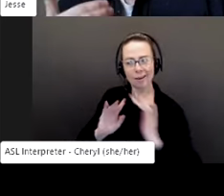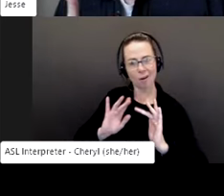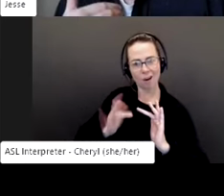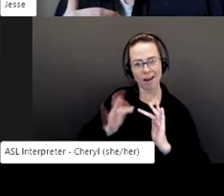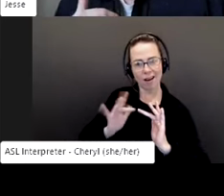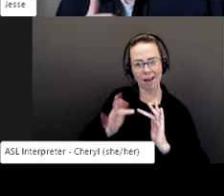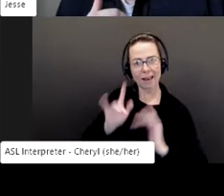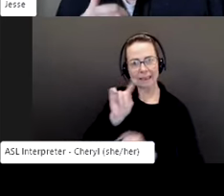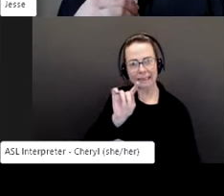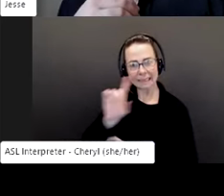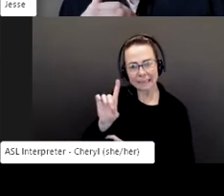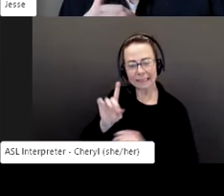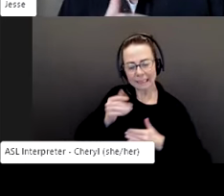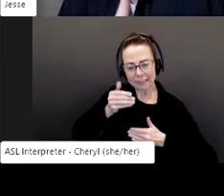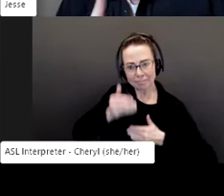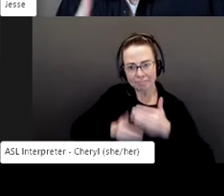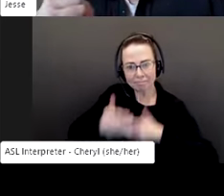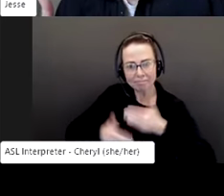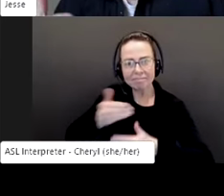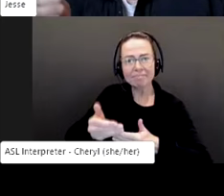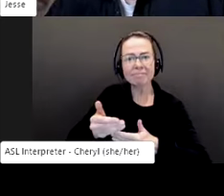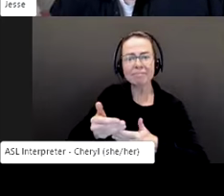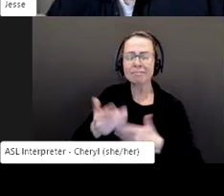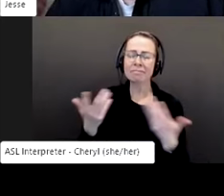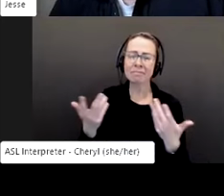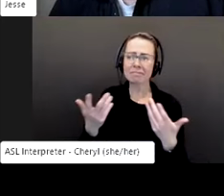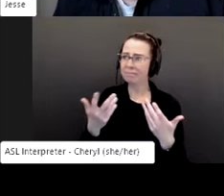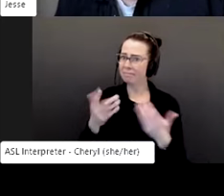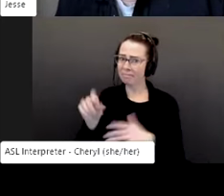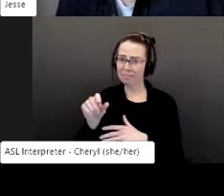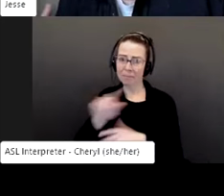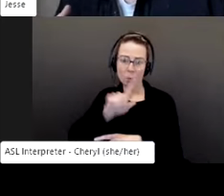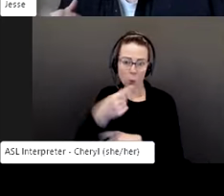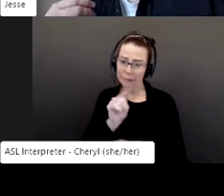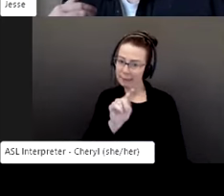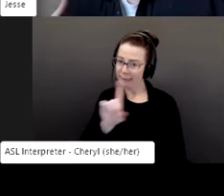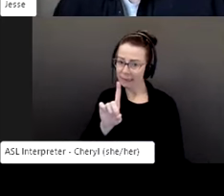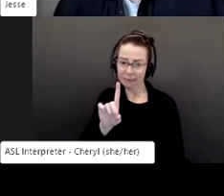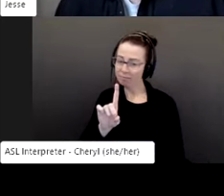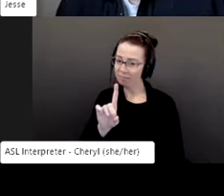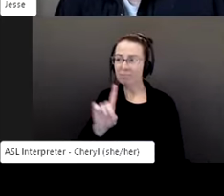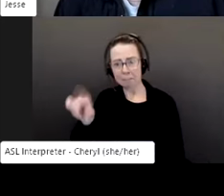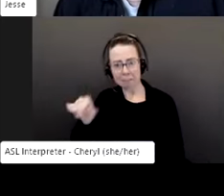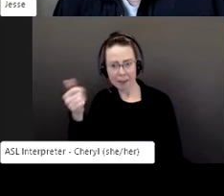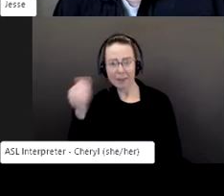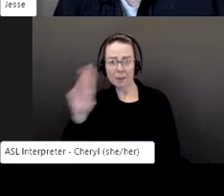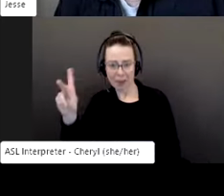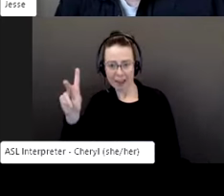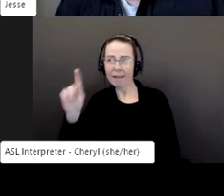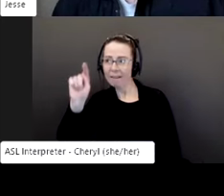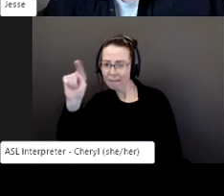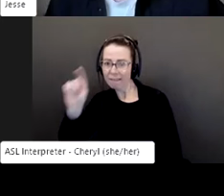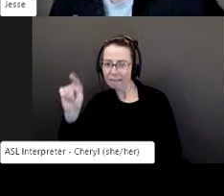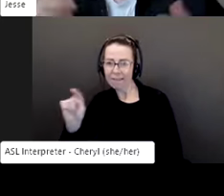through TD, but also it will link to all the other bank platforms to help you get